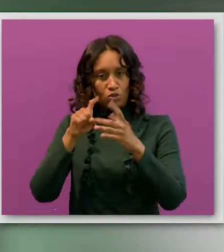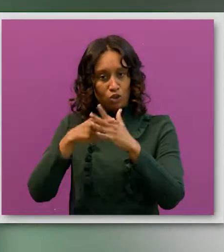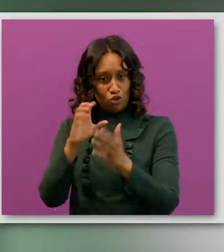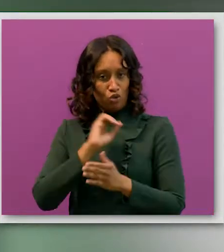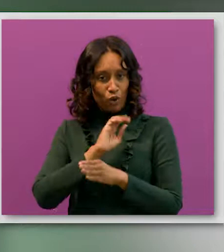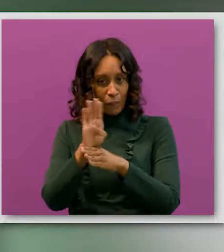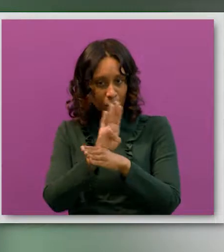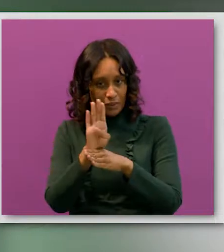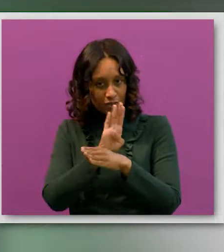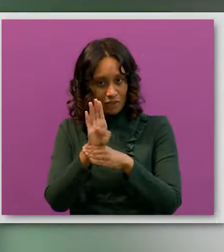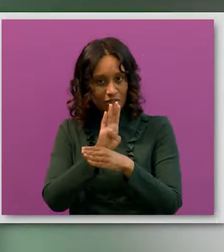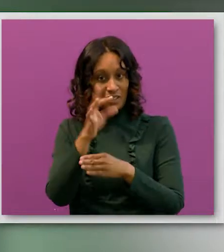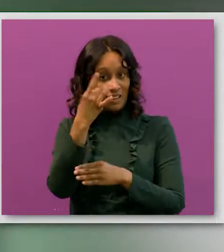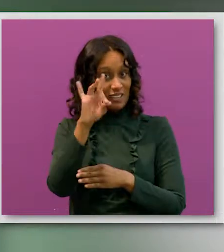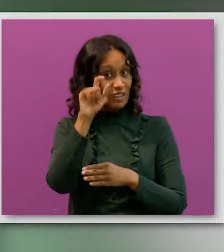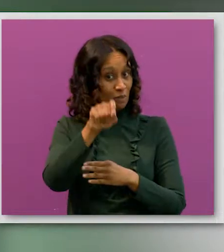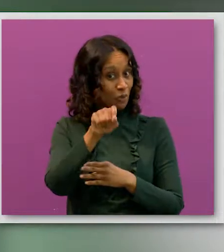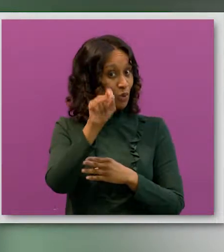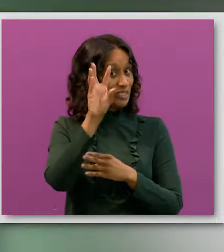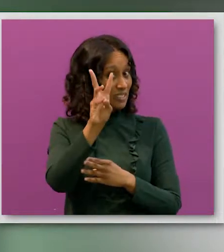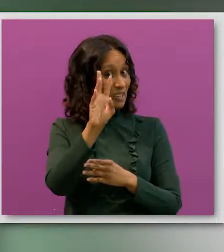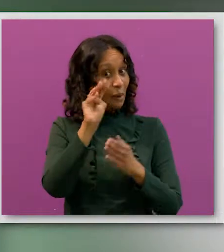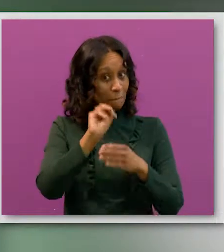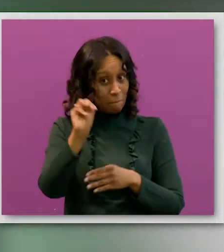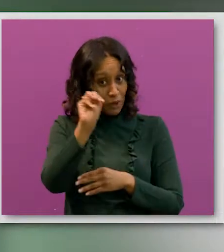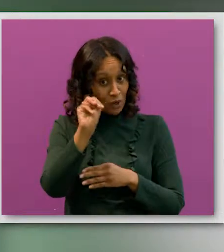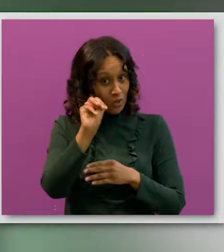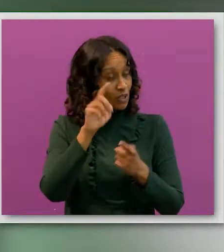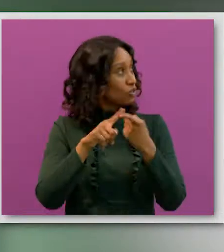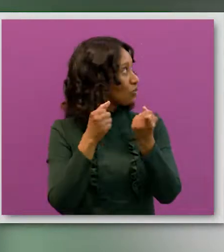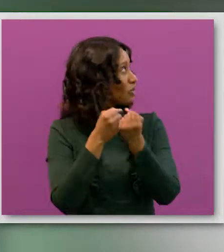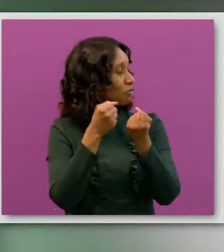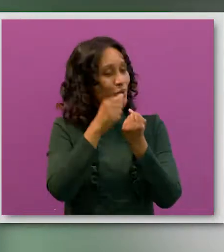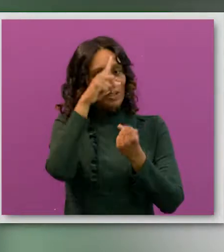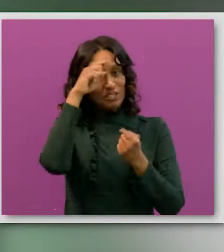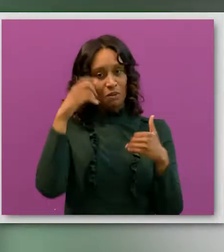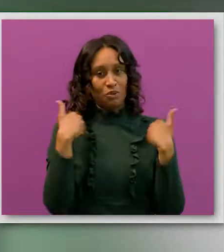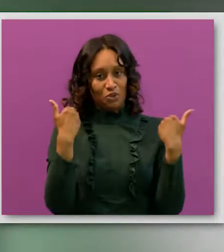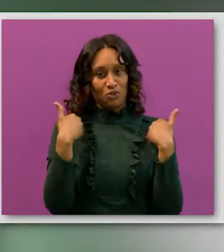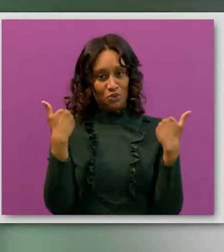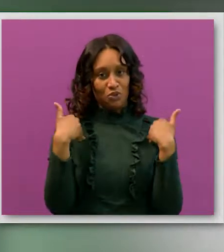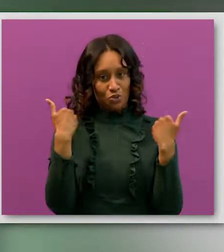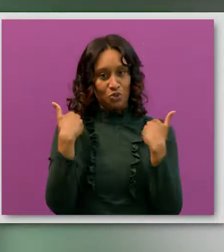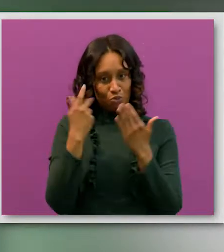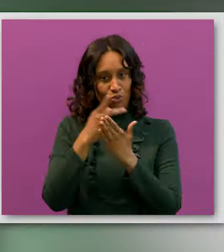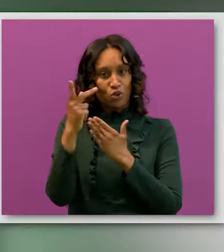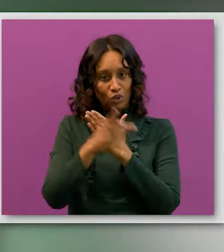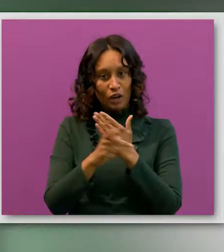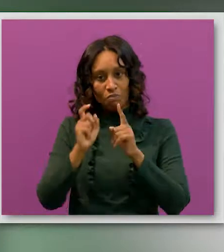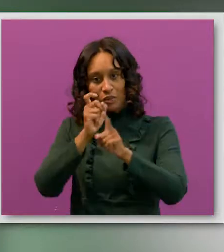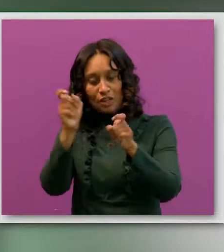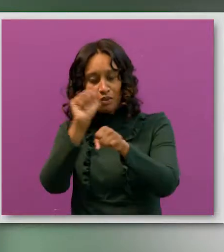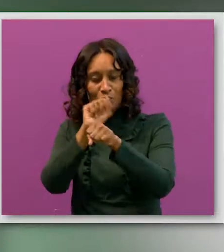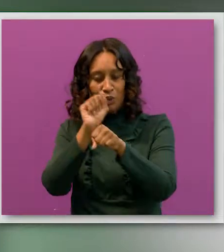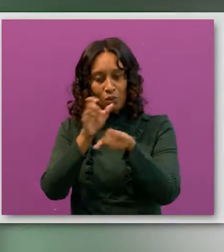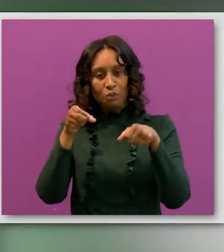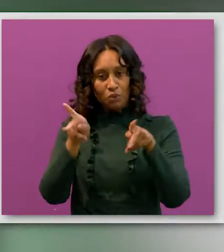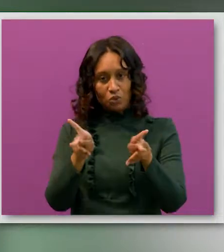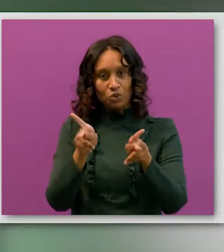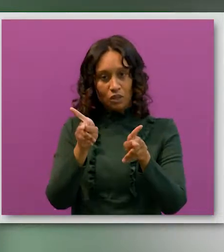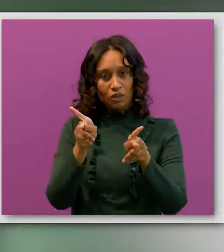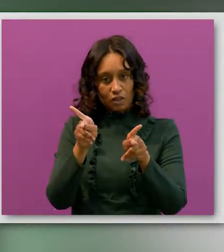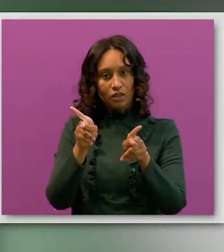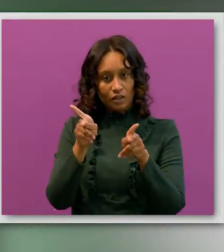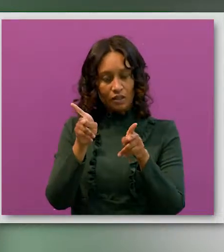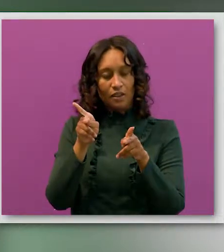district. $18.6 million to support the Summer Youth Employment Program, which provides employment opportunities during the summer for more